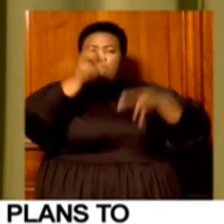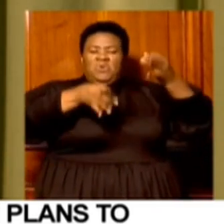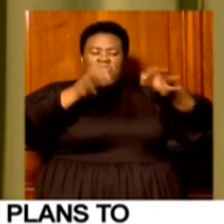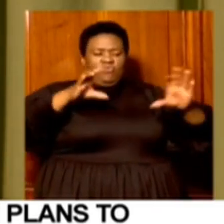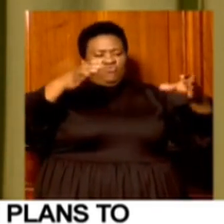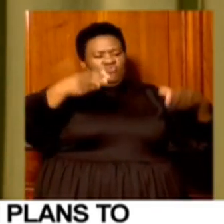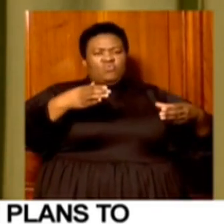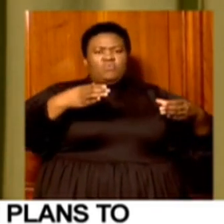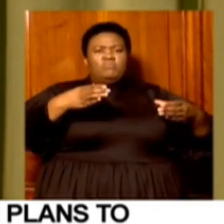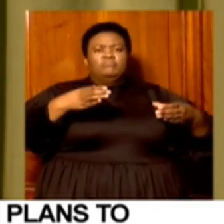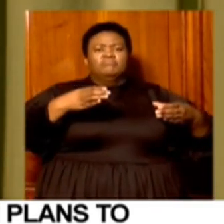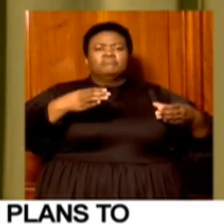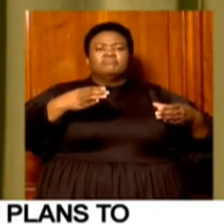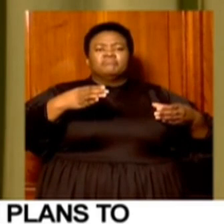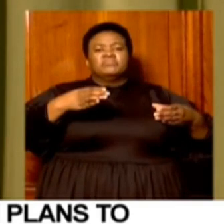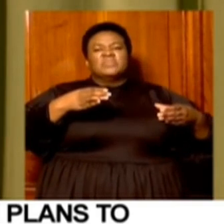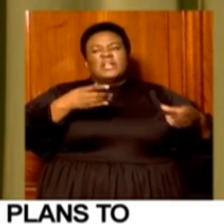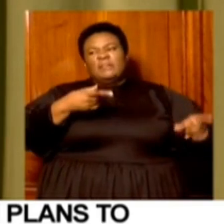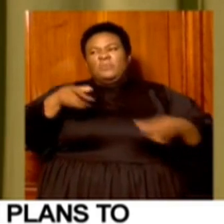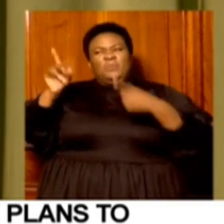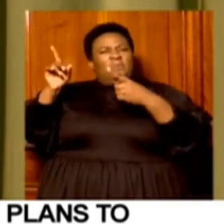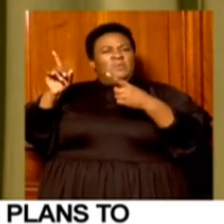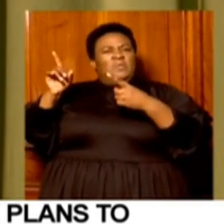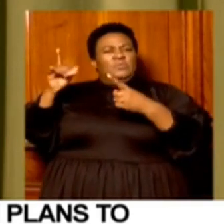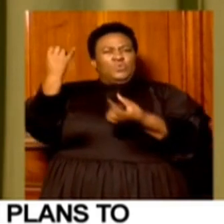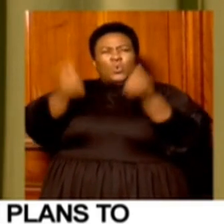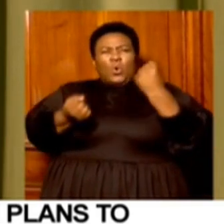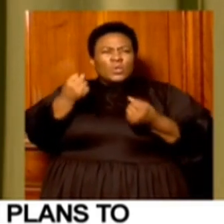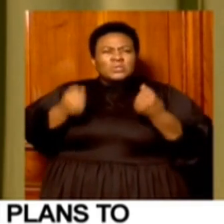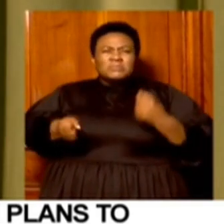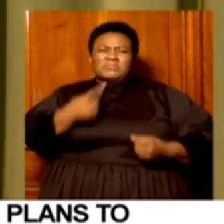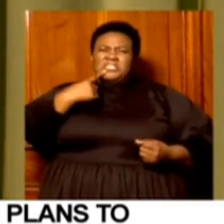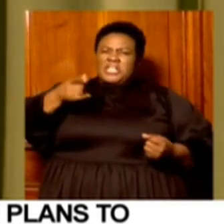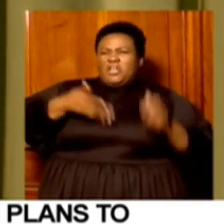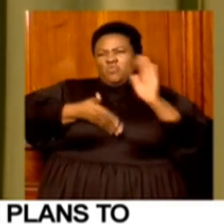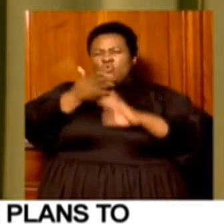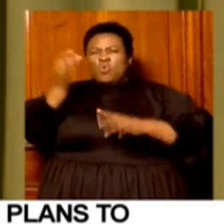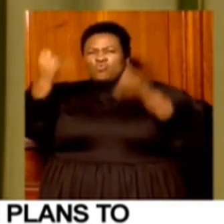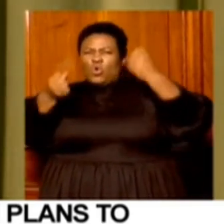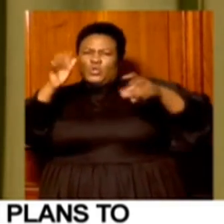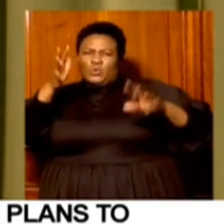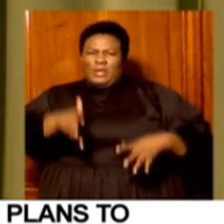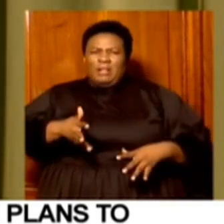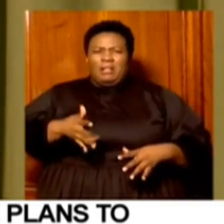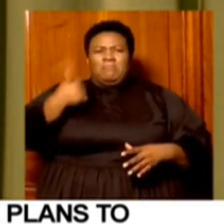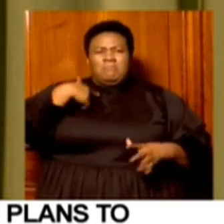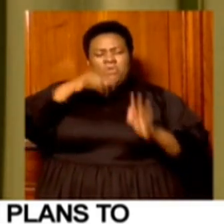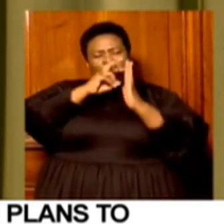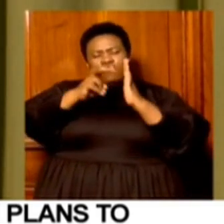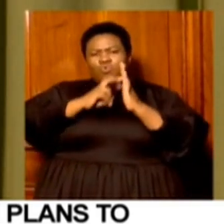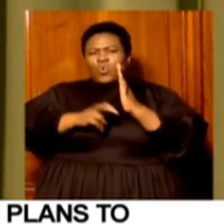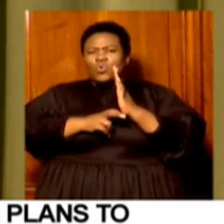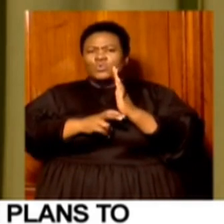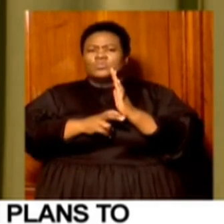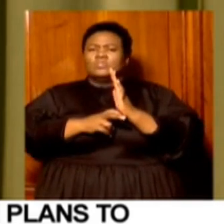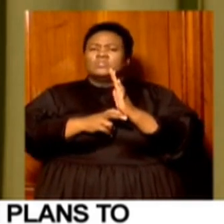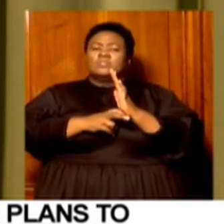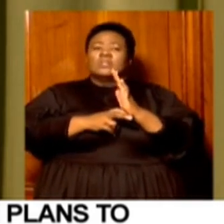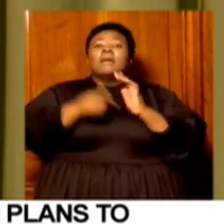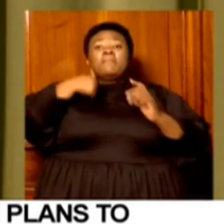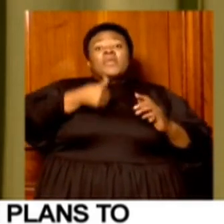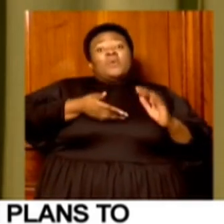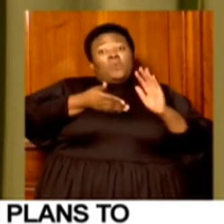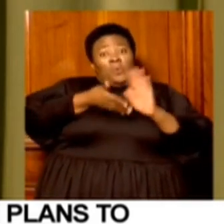they were going to take me to court. I don't know even what happened to them, that I broke the rules. I went